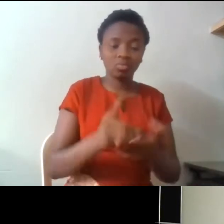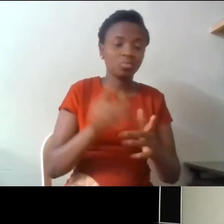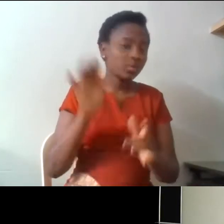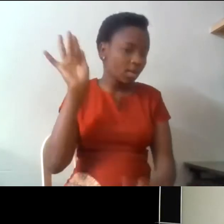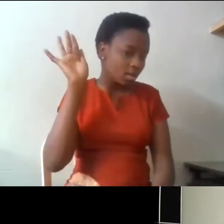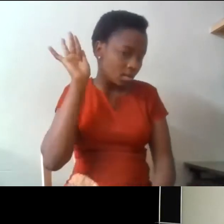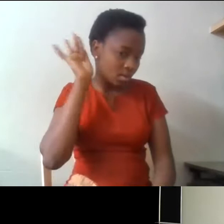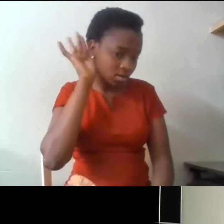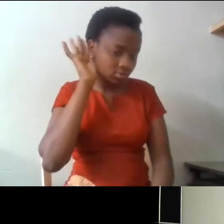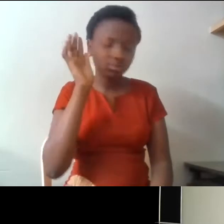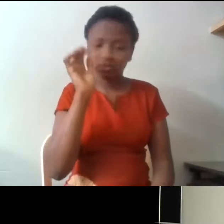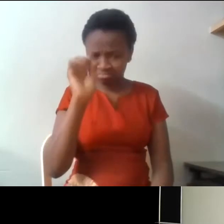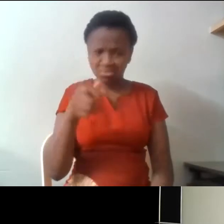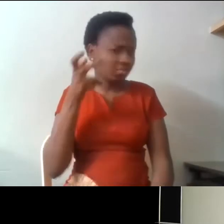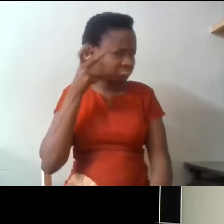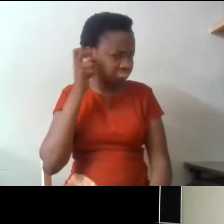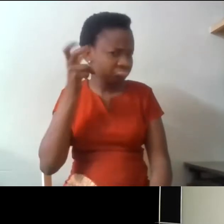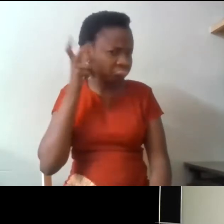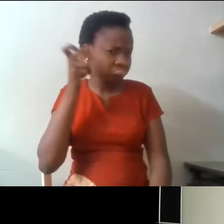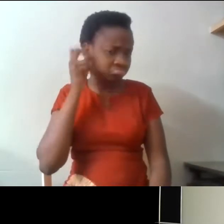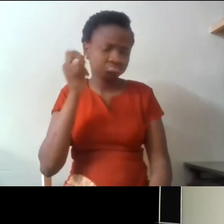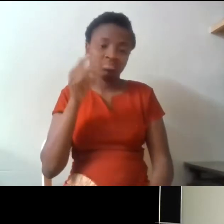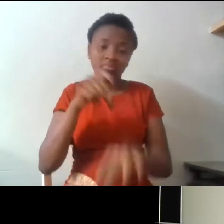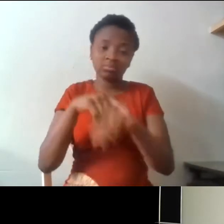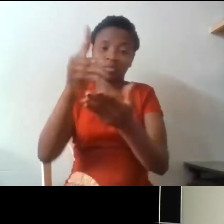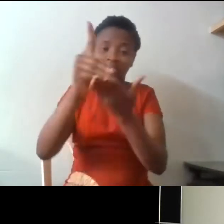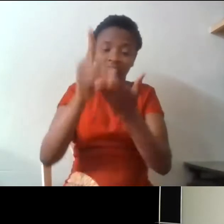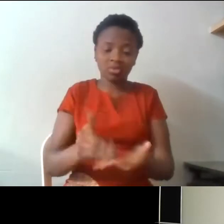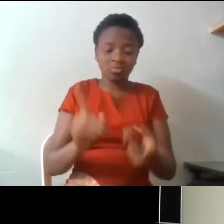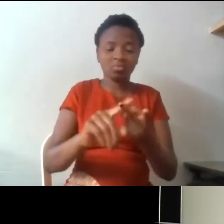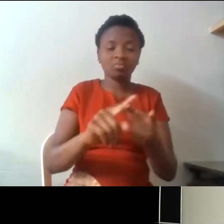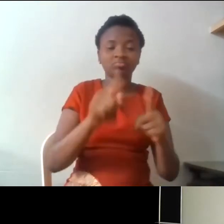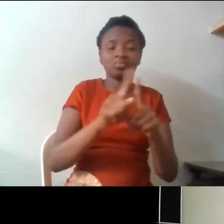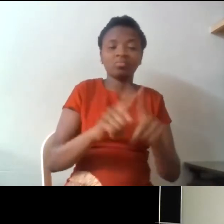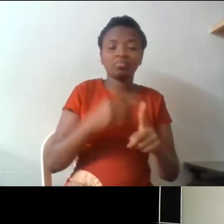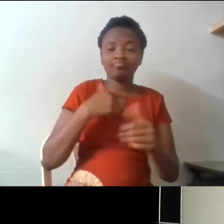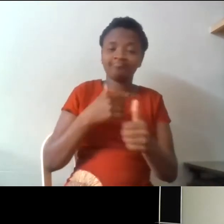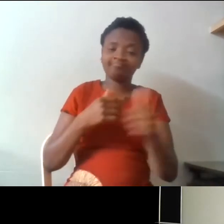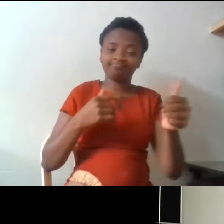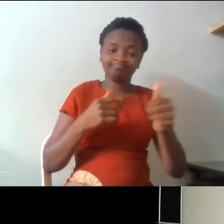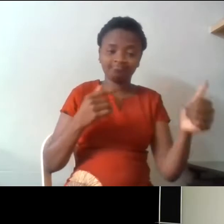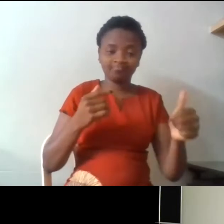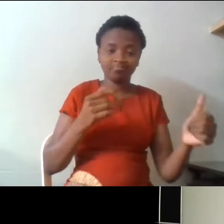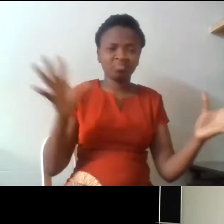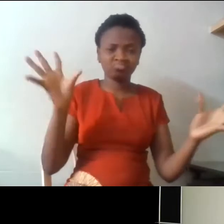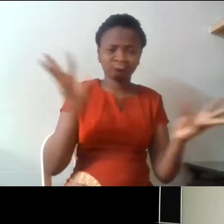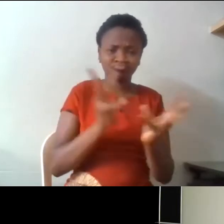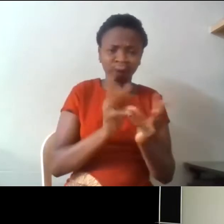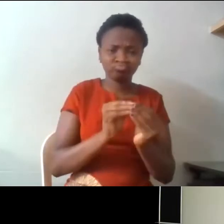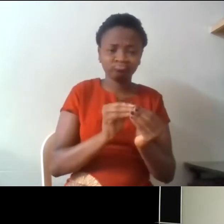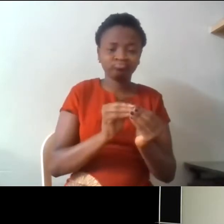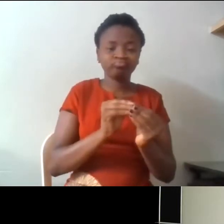have executive summaries that are available in English, Spanish, and French. So please